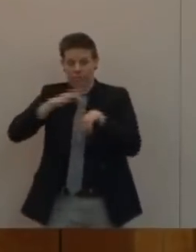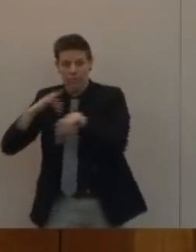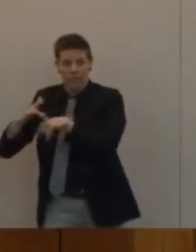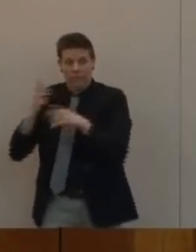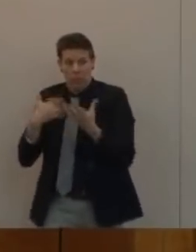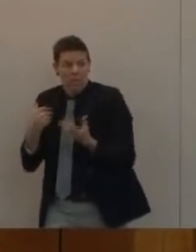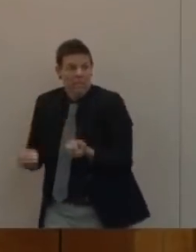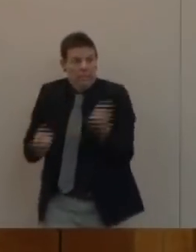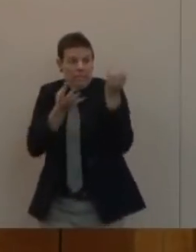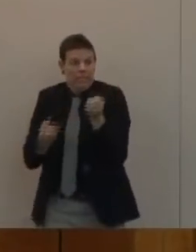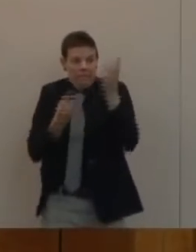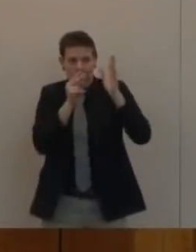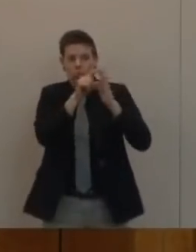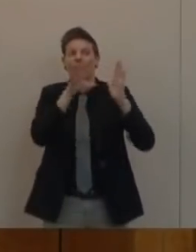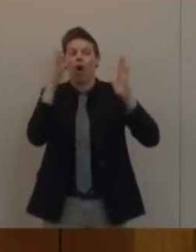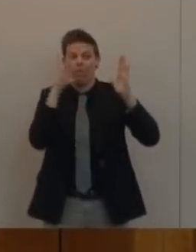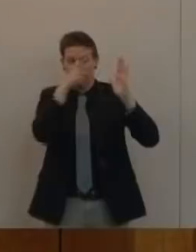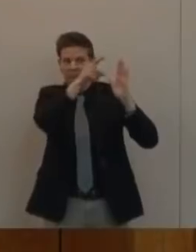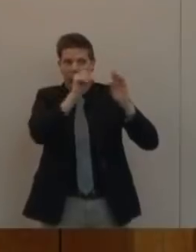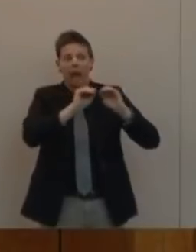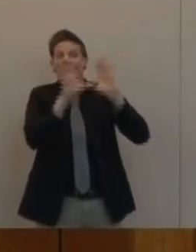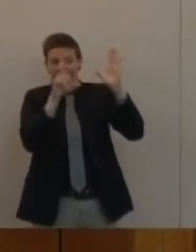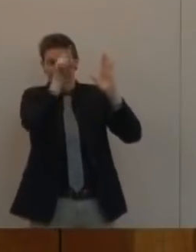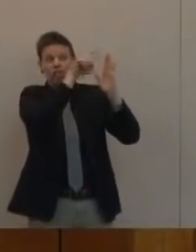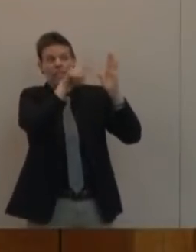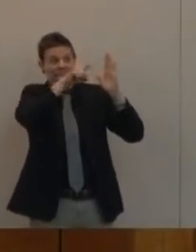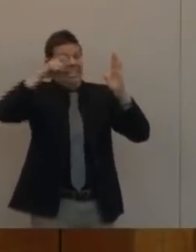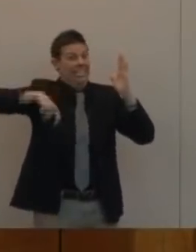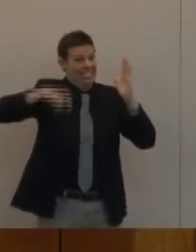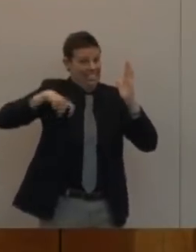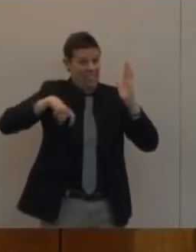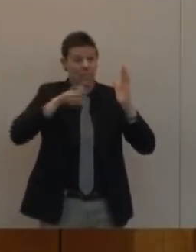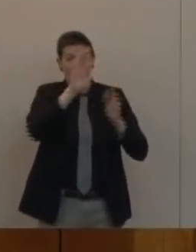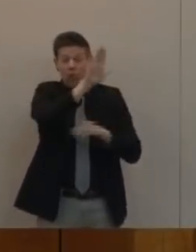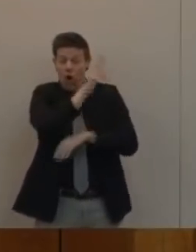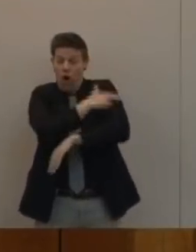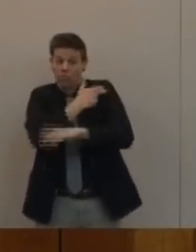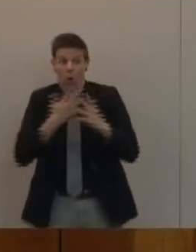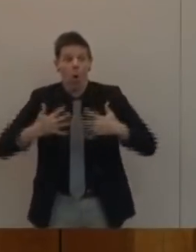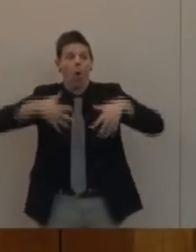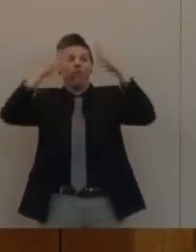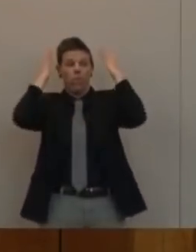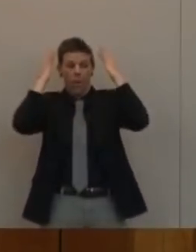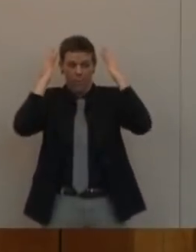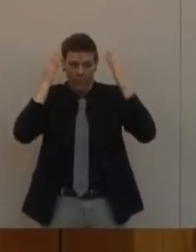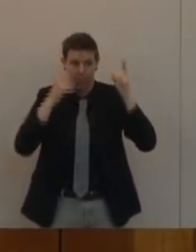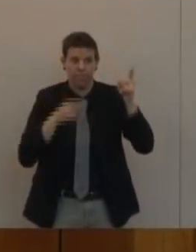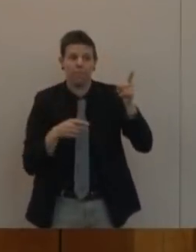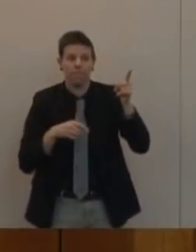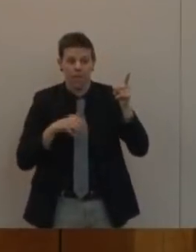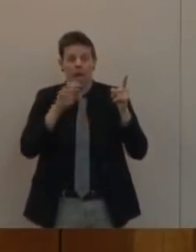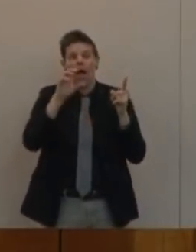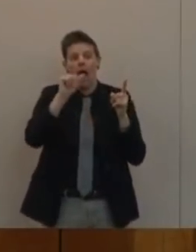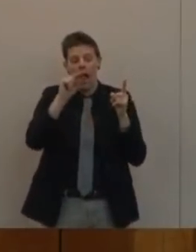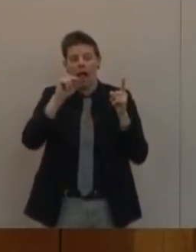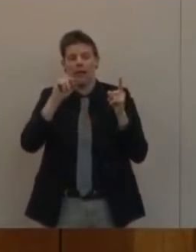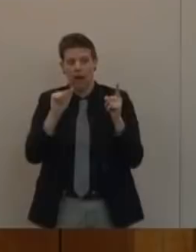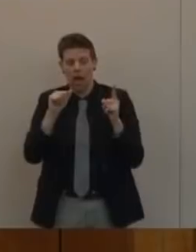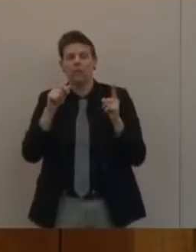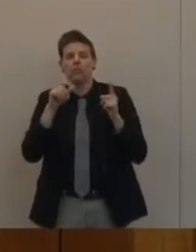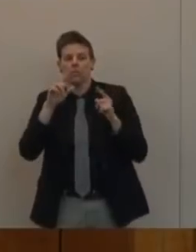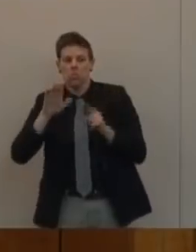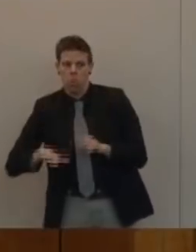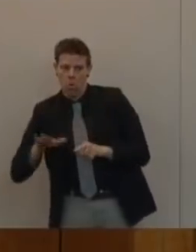it's clear that they will be the first hospitals overwhelmed. Doña Ana still has a relatively low count of cases, but I know that the